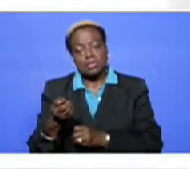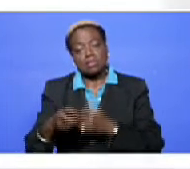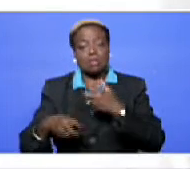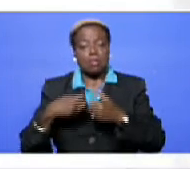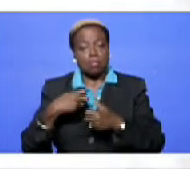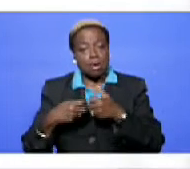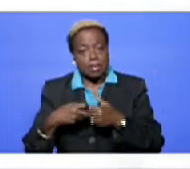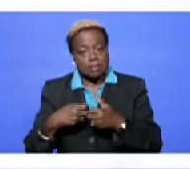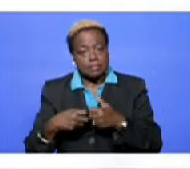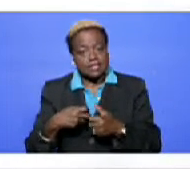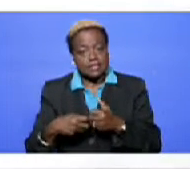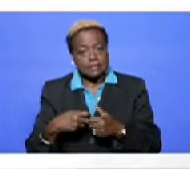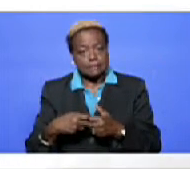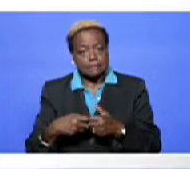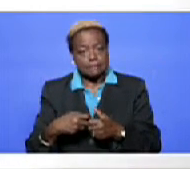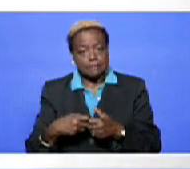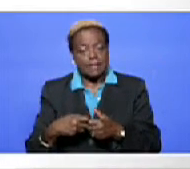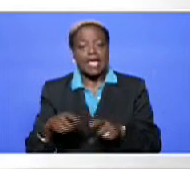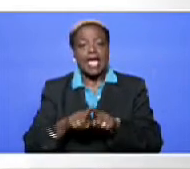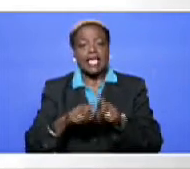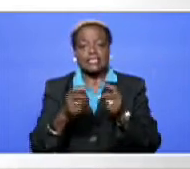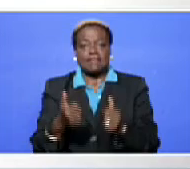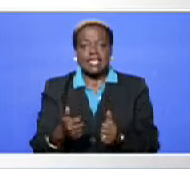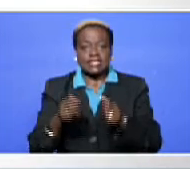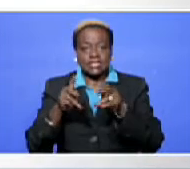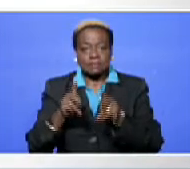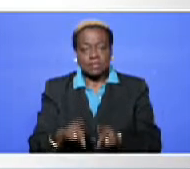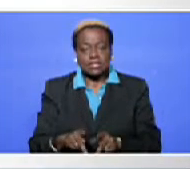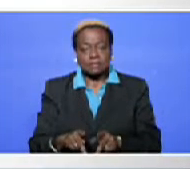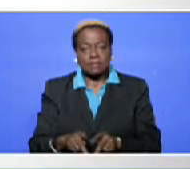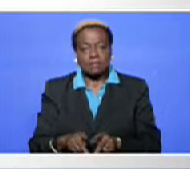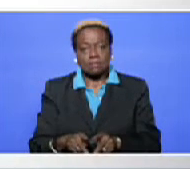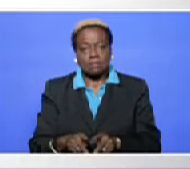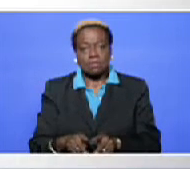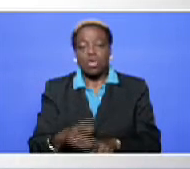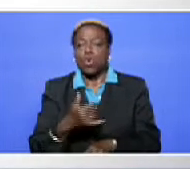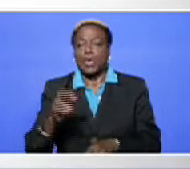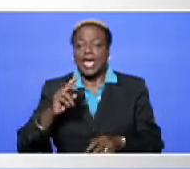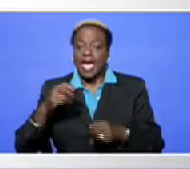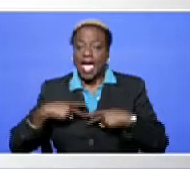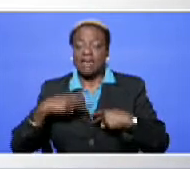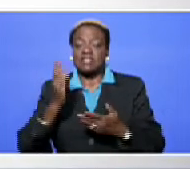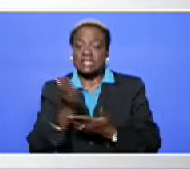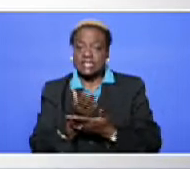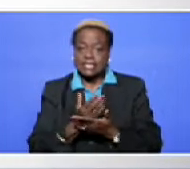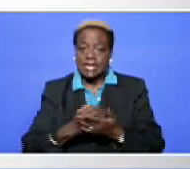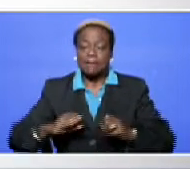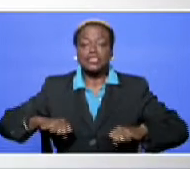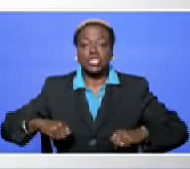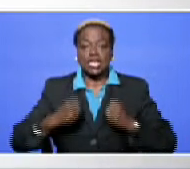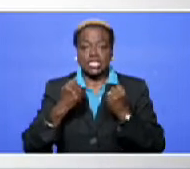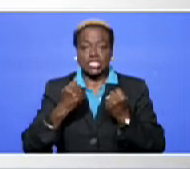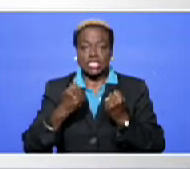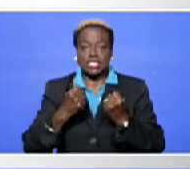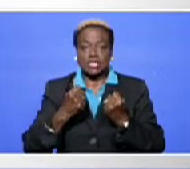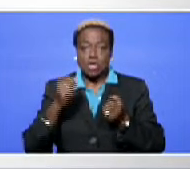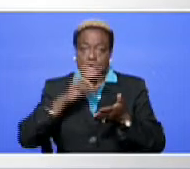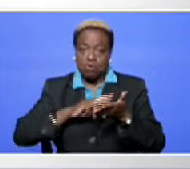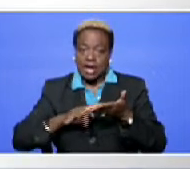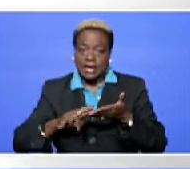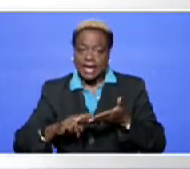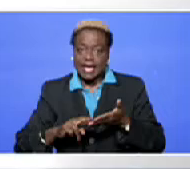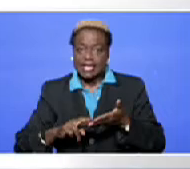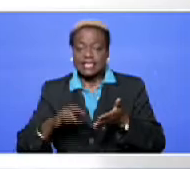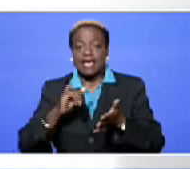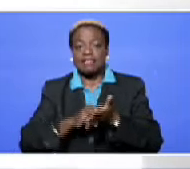and bottlenecks may be as quickly as possible. We acknowledge the challenges. We recognize that on our side of the fence, there are